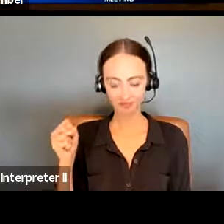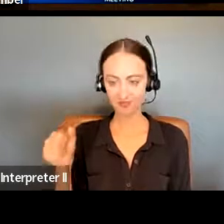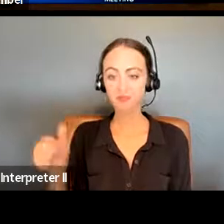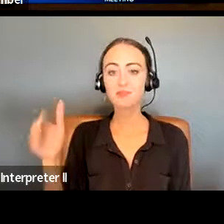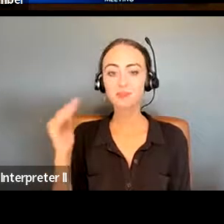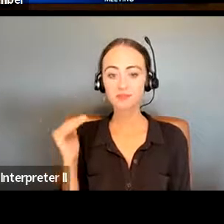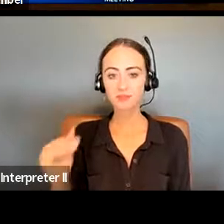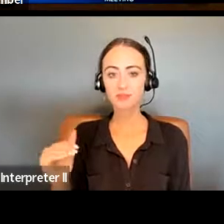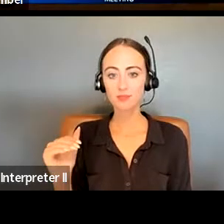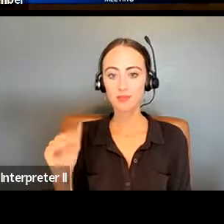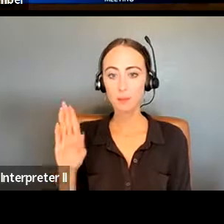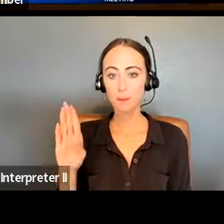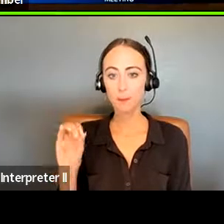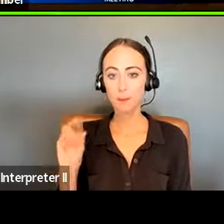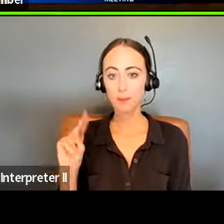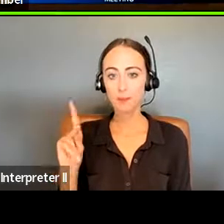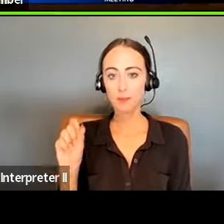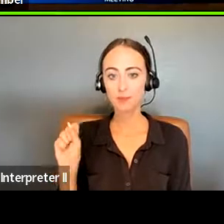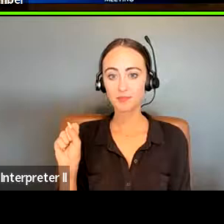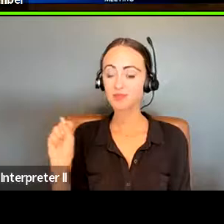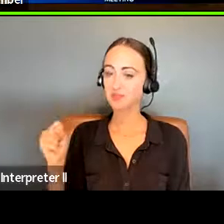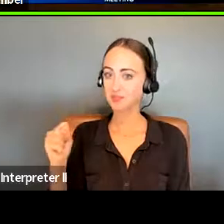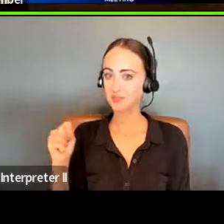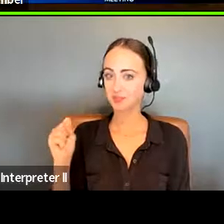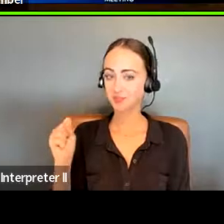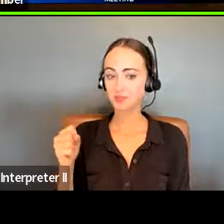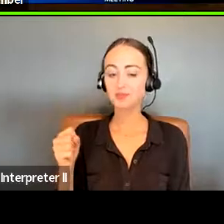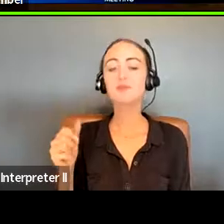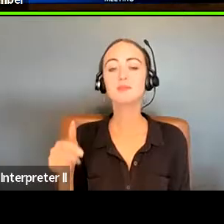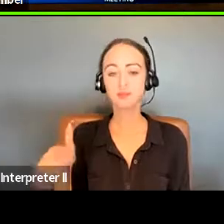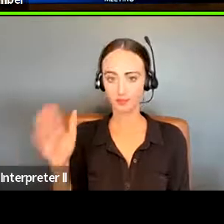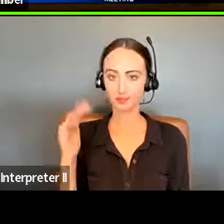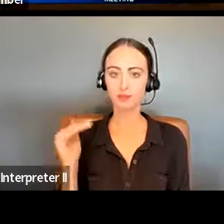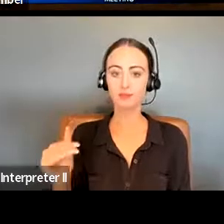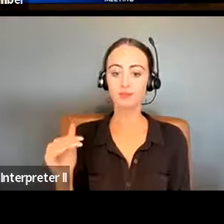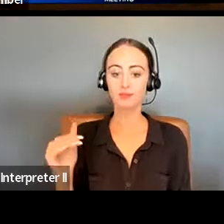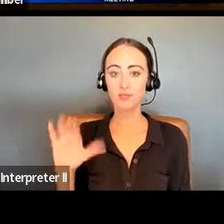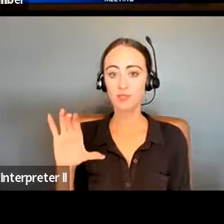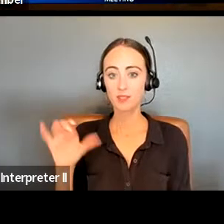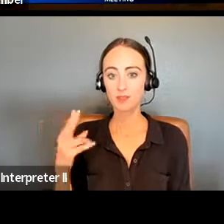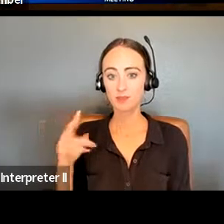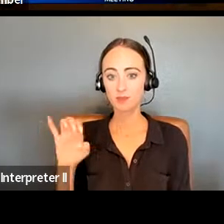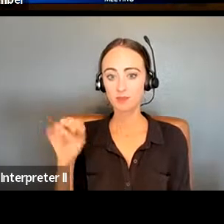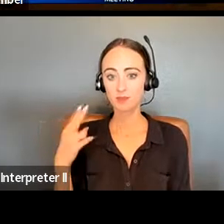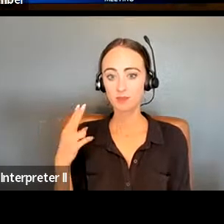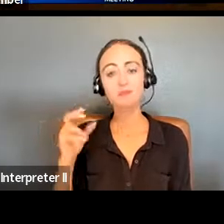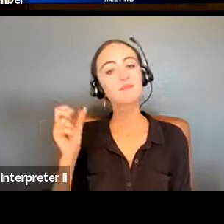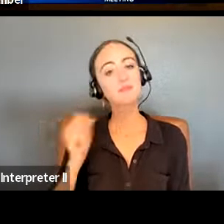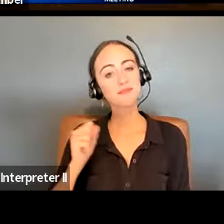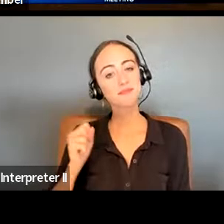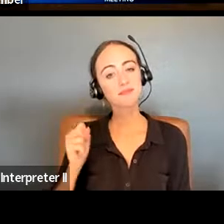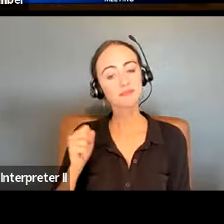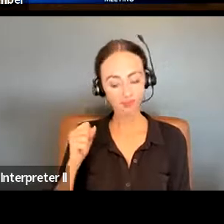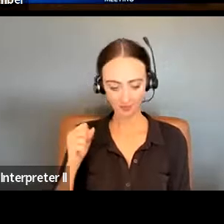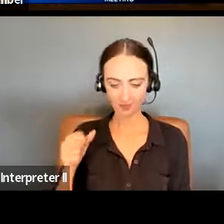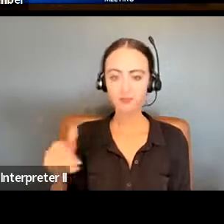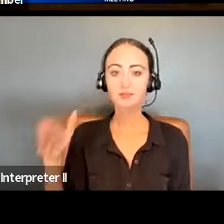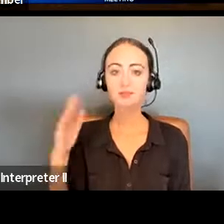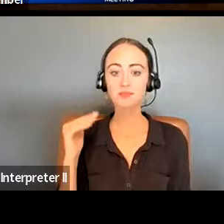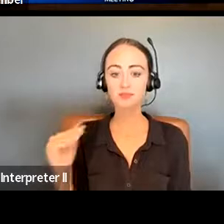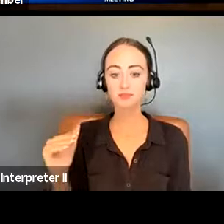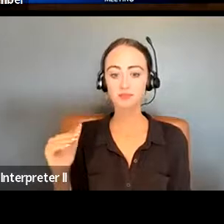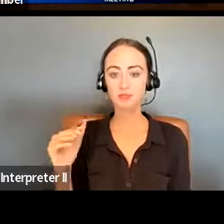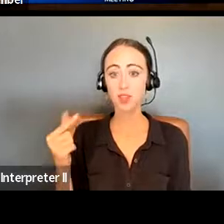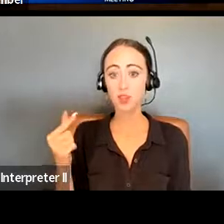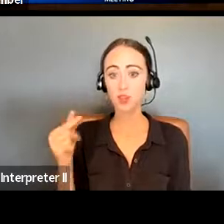votes yes. Councilmember Bonds. Yes. Bonds votes yes. Councilmember Che. Yes. Councilmember Che votes yes.